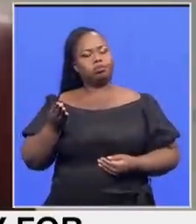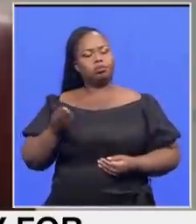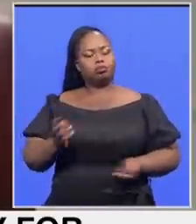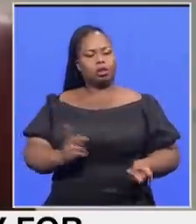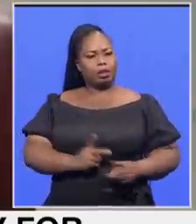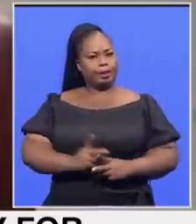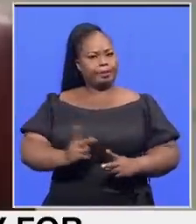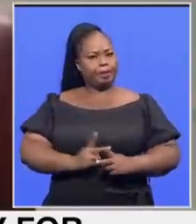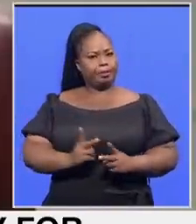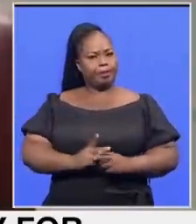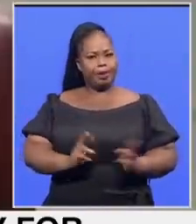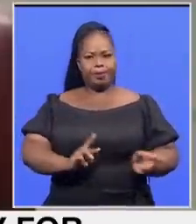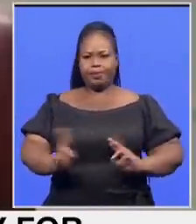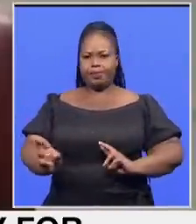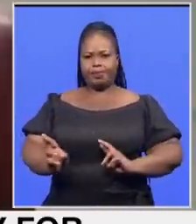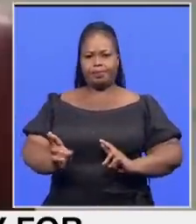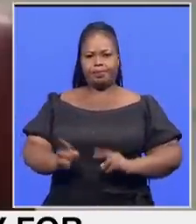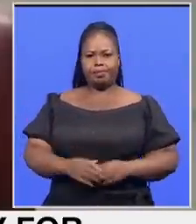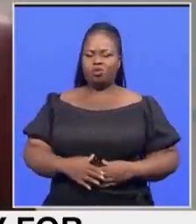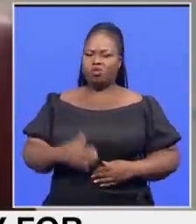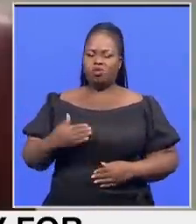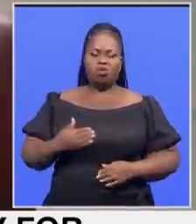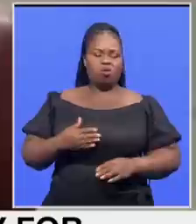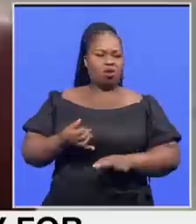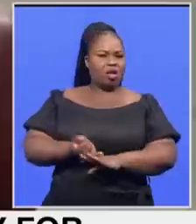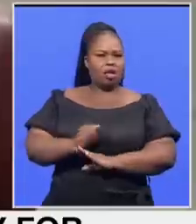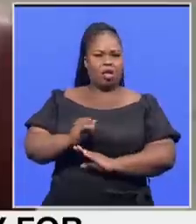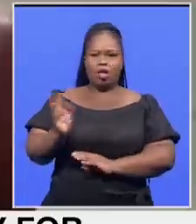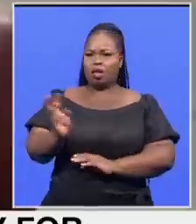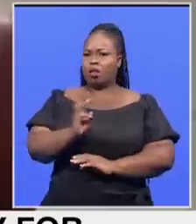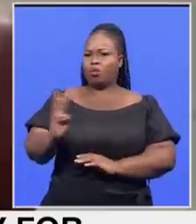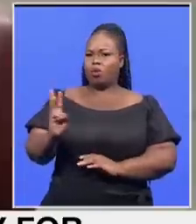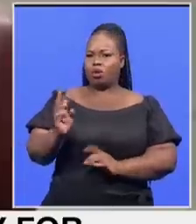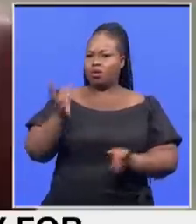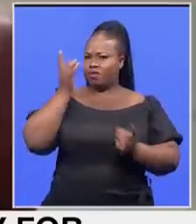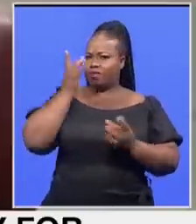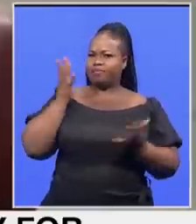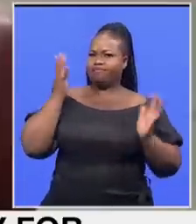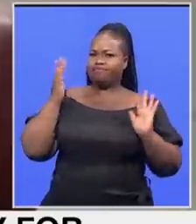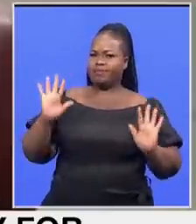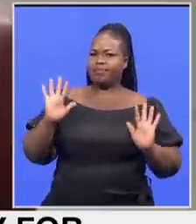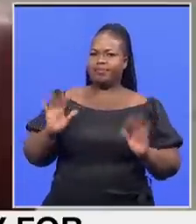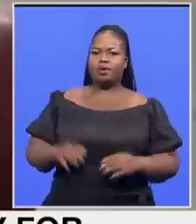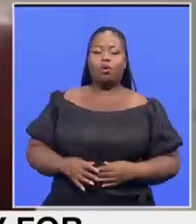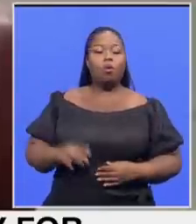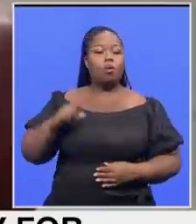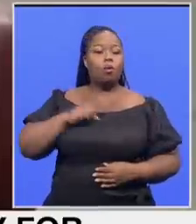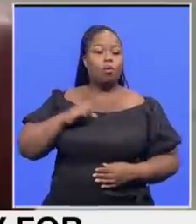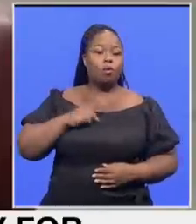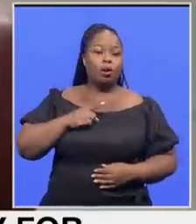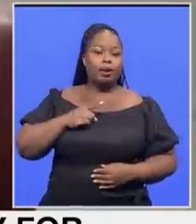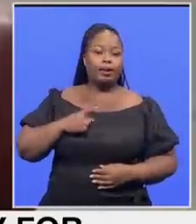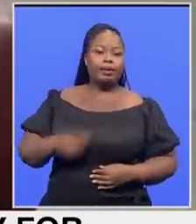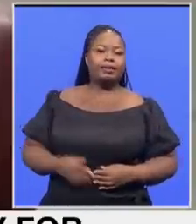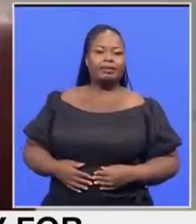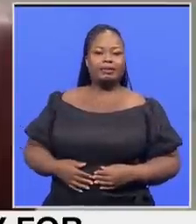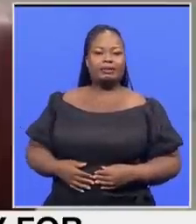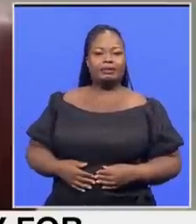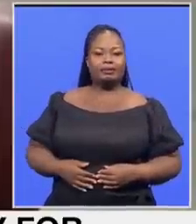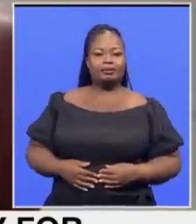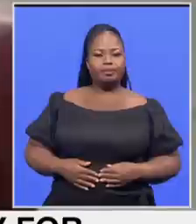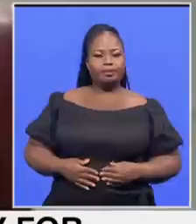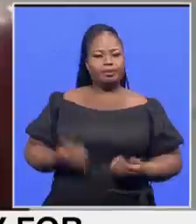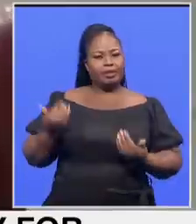prepared. They had more than enough early warning, and especially because of the limited